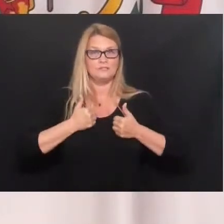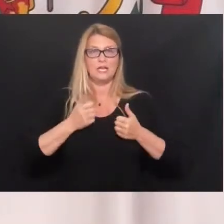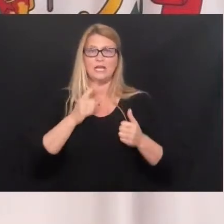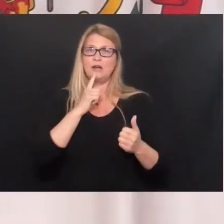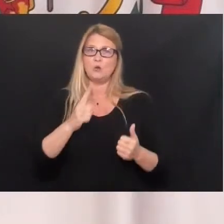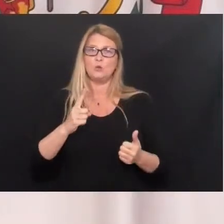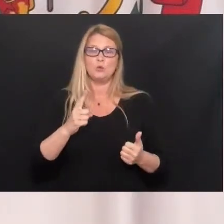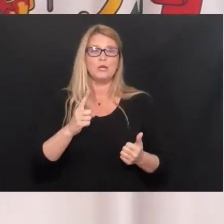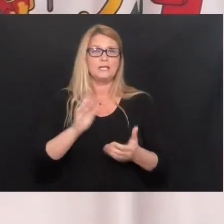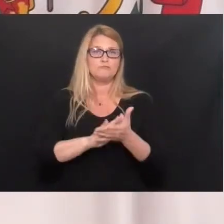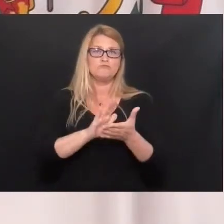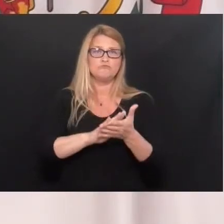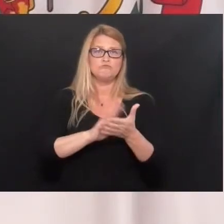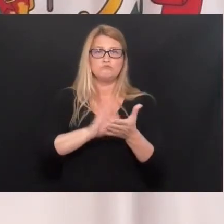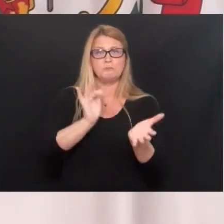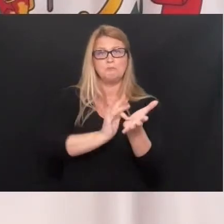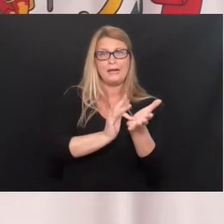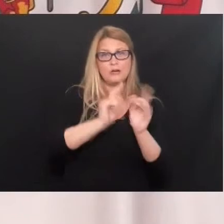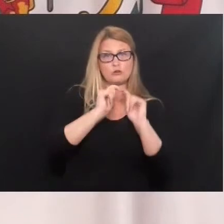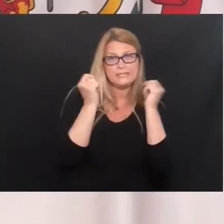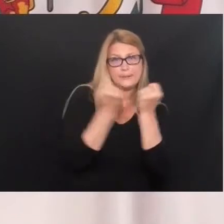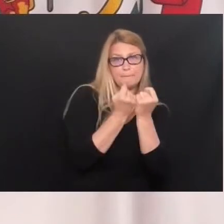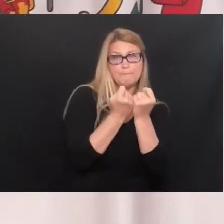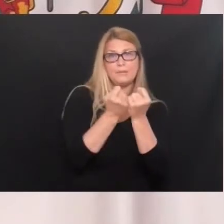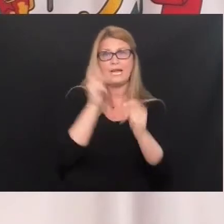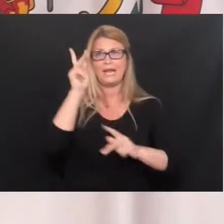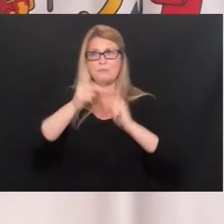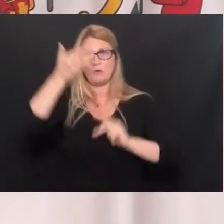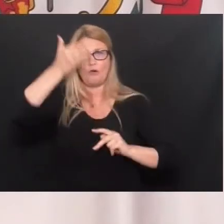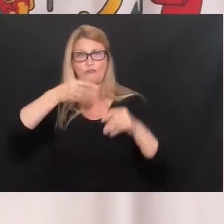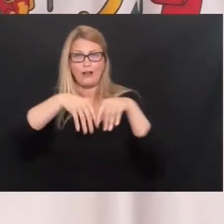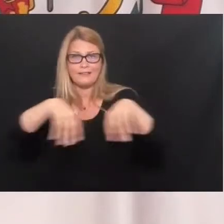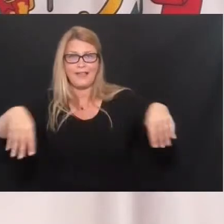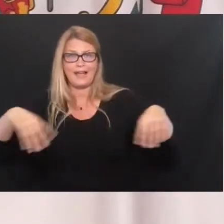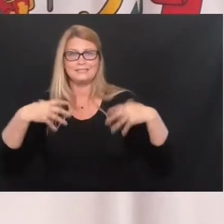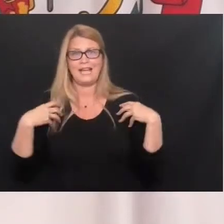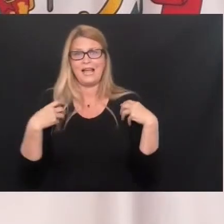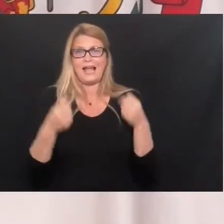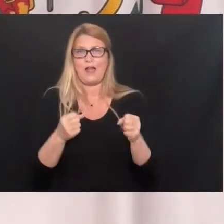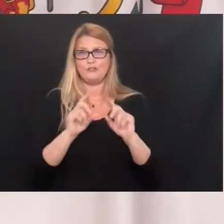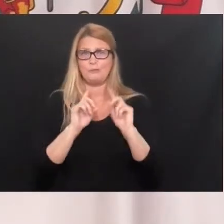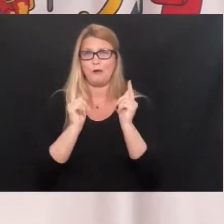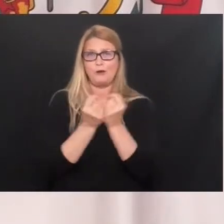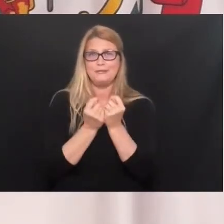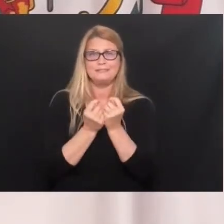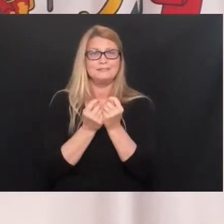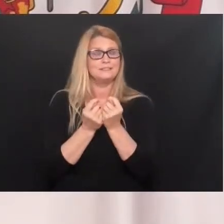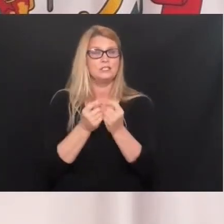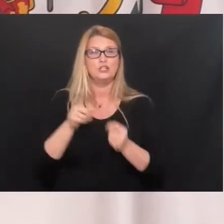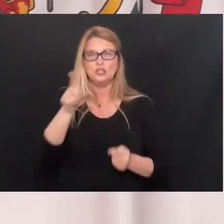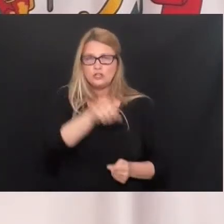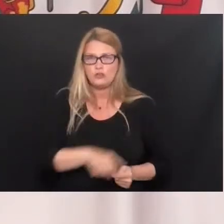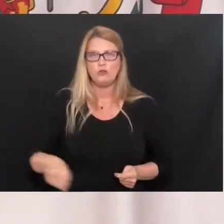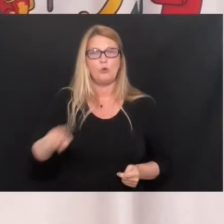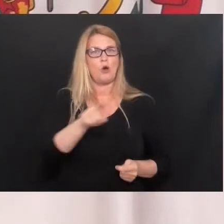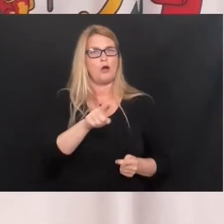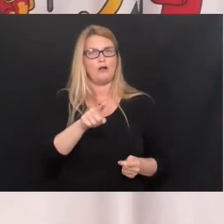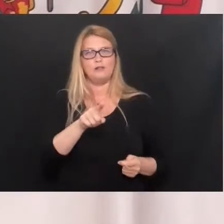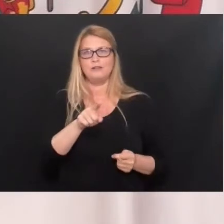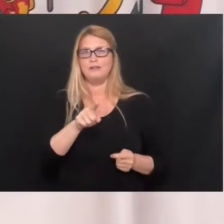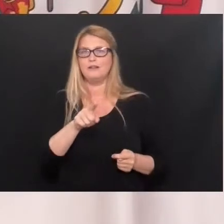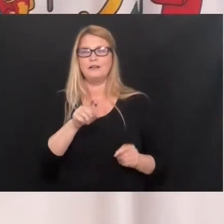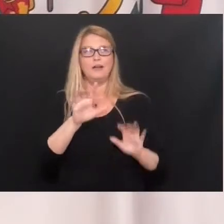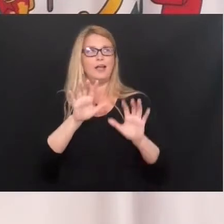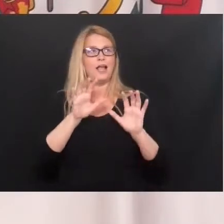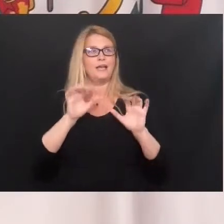my medical team, all the people that are out there on the ground in health departments and whomever it may be. But you just think how